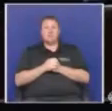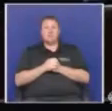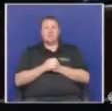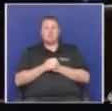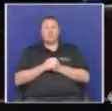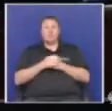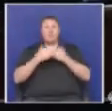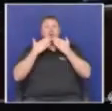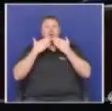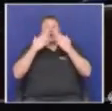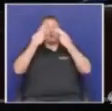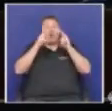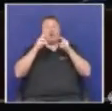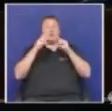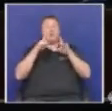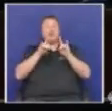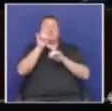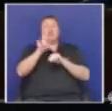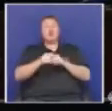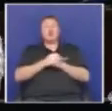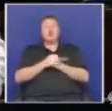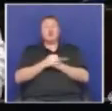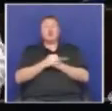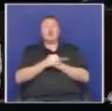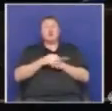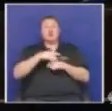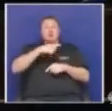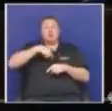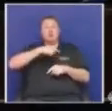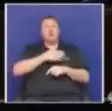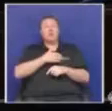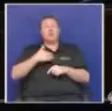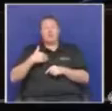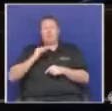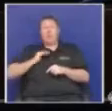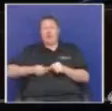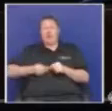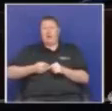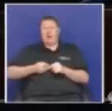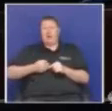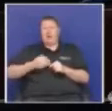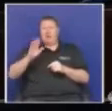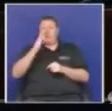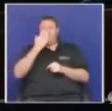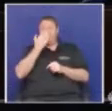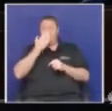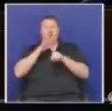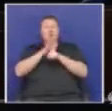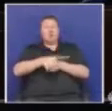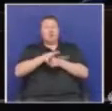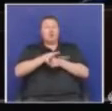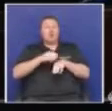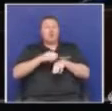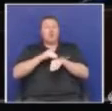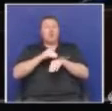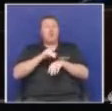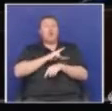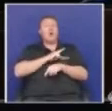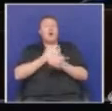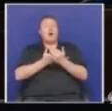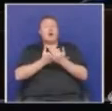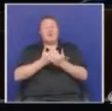Thank you, Honorable Chairperson. We as women face particular oppression because we have the capacity